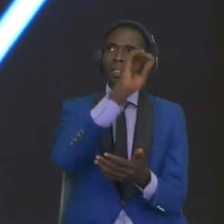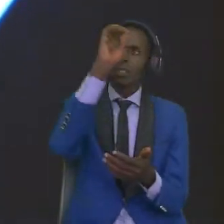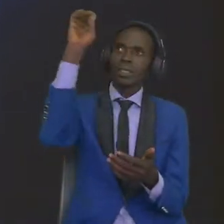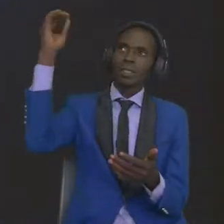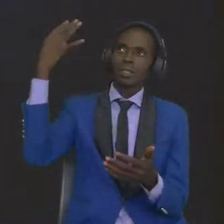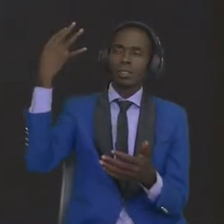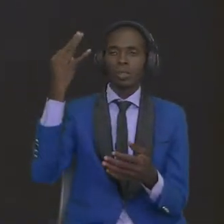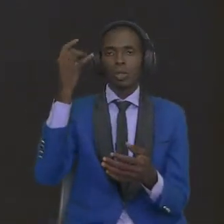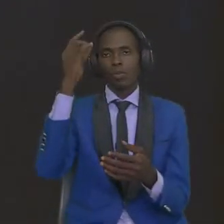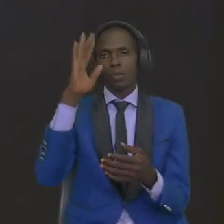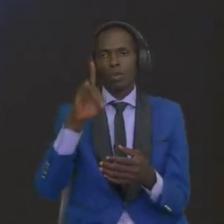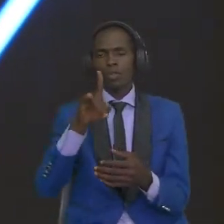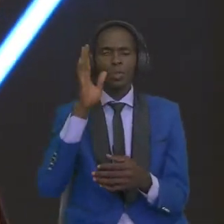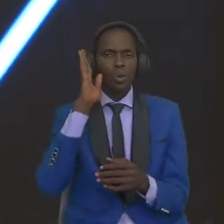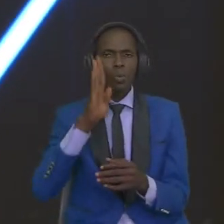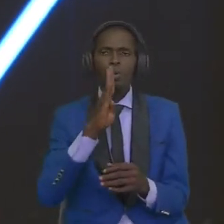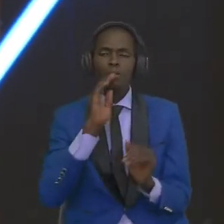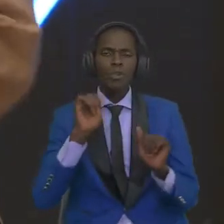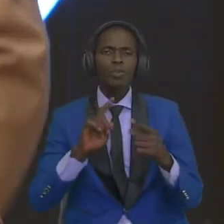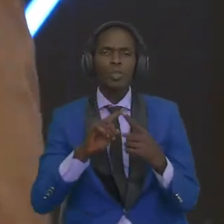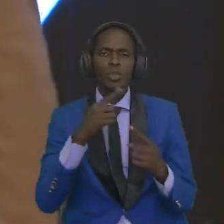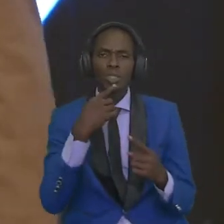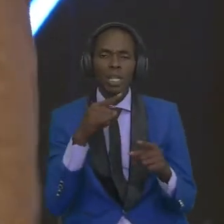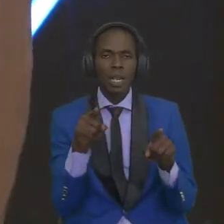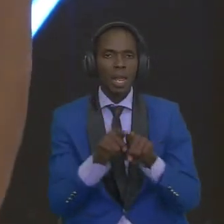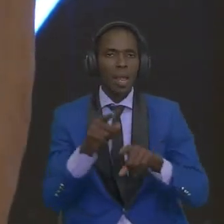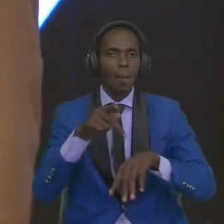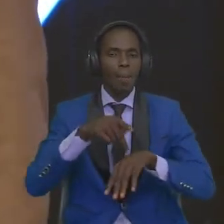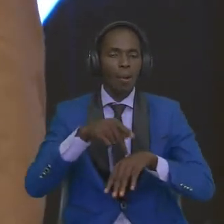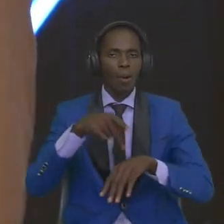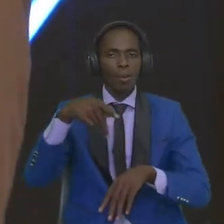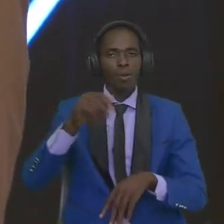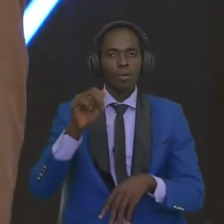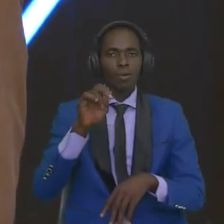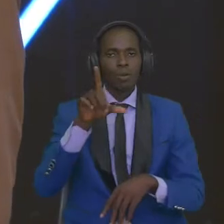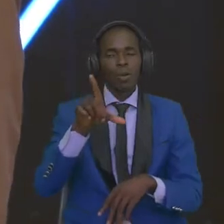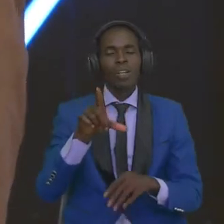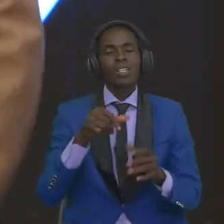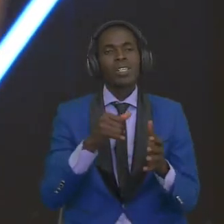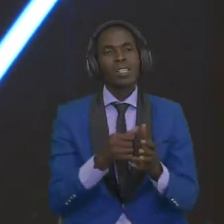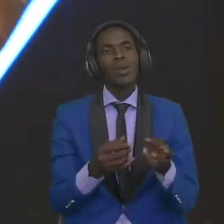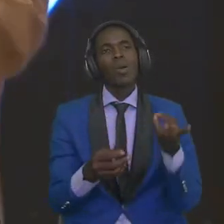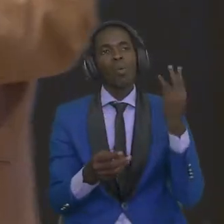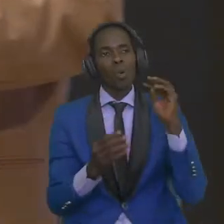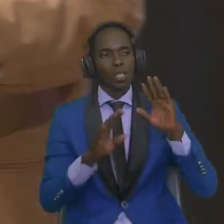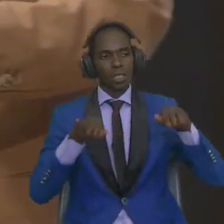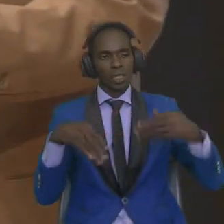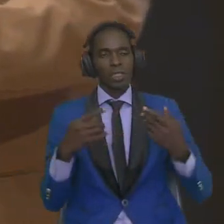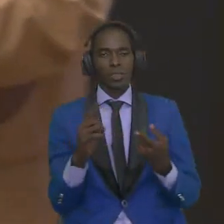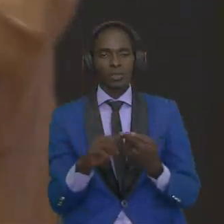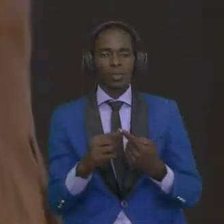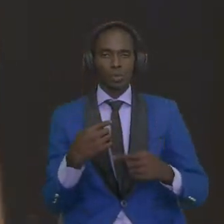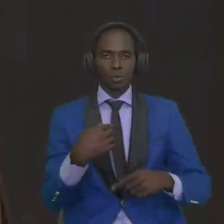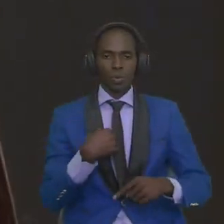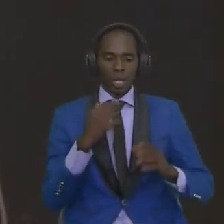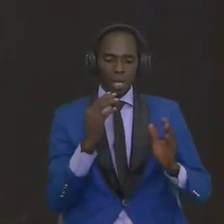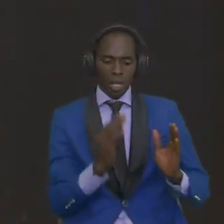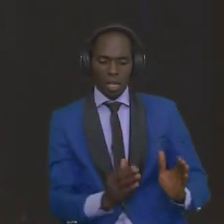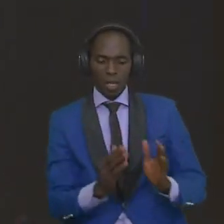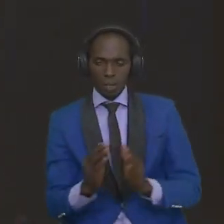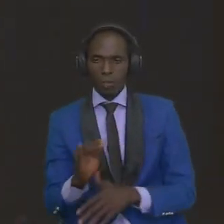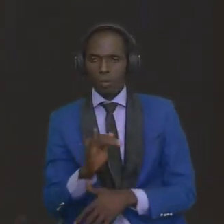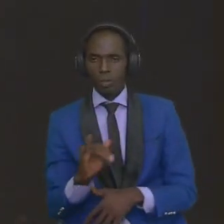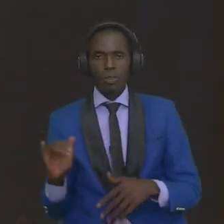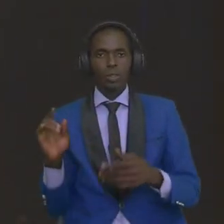Paul the Apostle, it was given unto me according to the grace of God, which